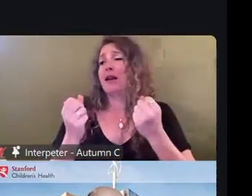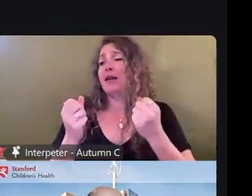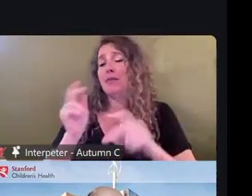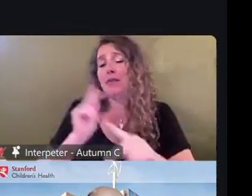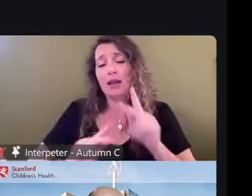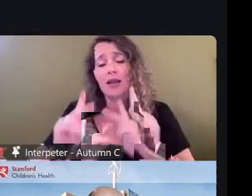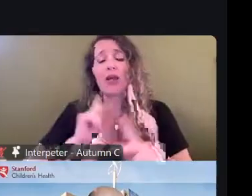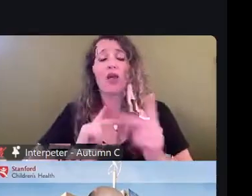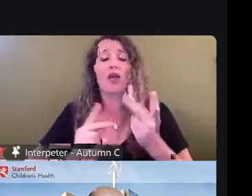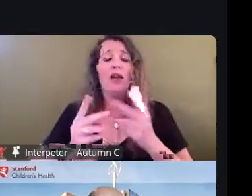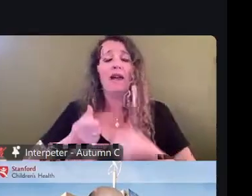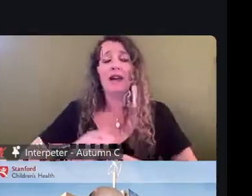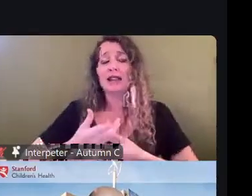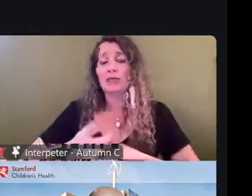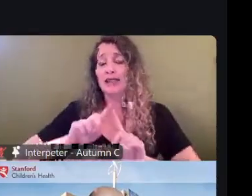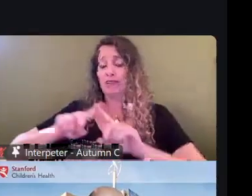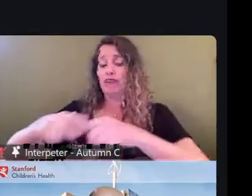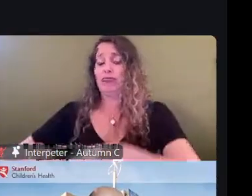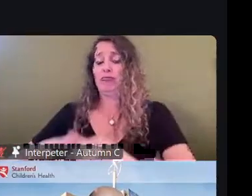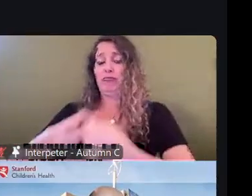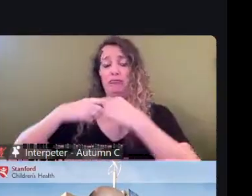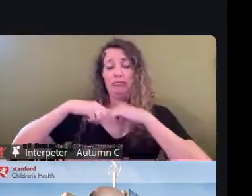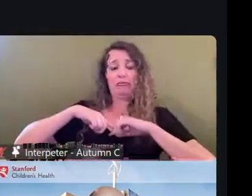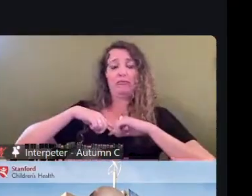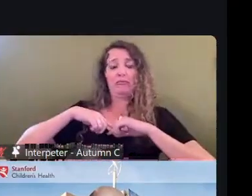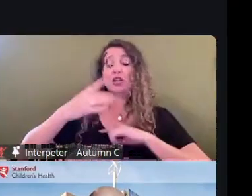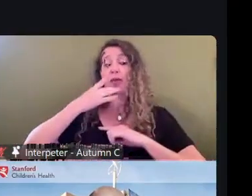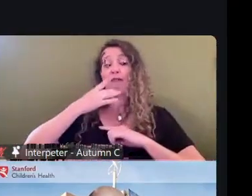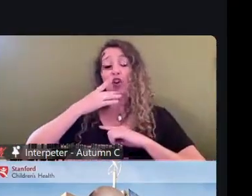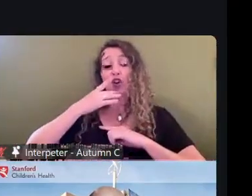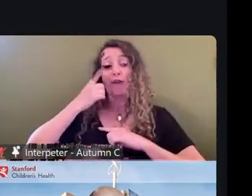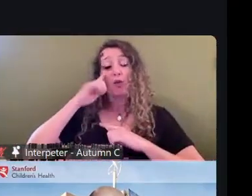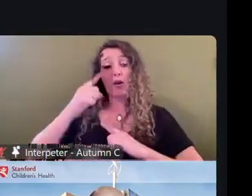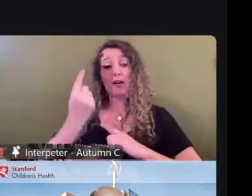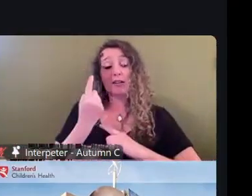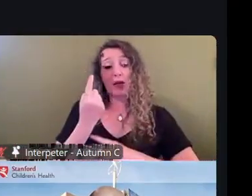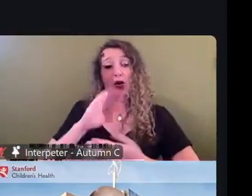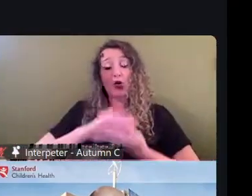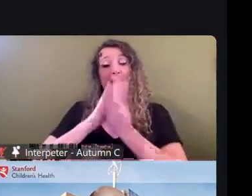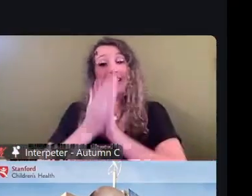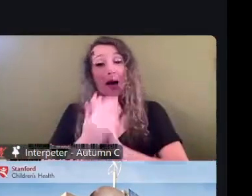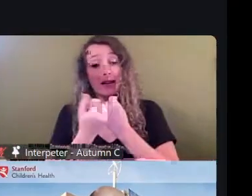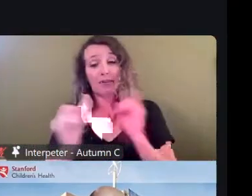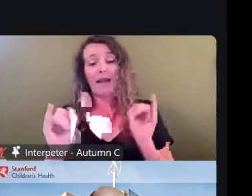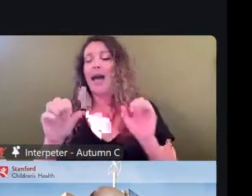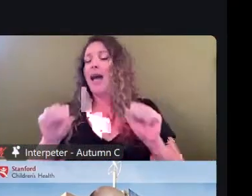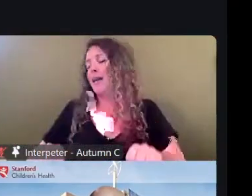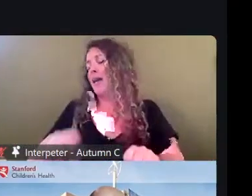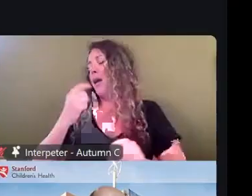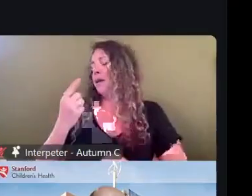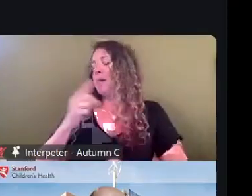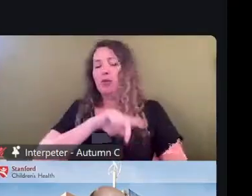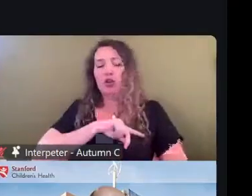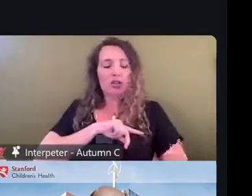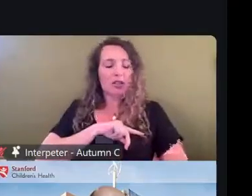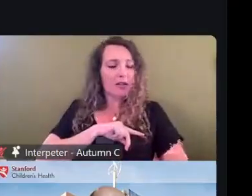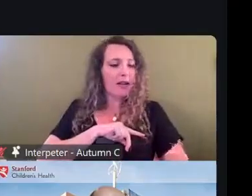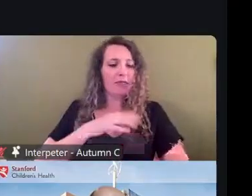of interdependence as being preferable to independence, and I can personally vouch for that. I've